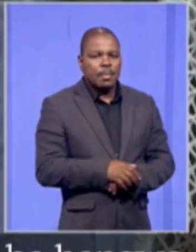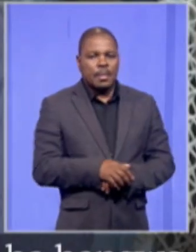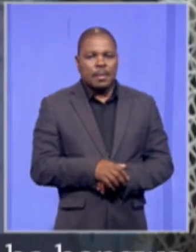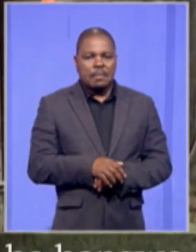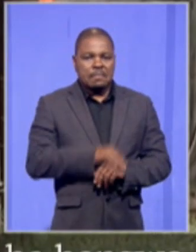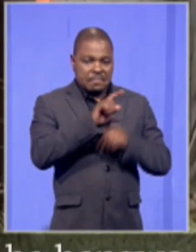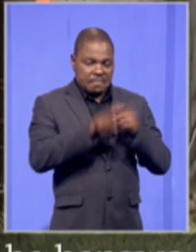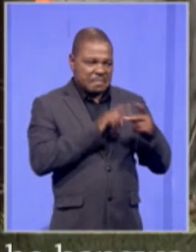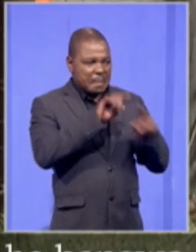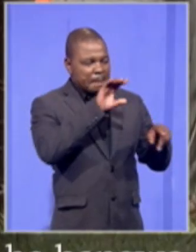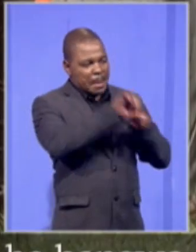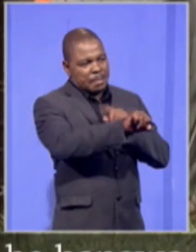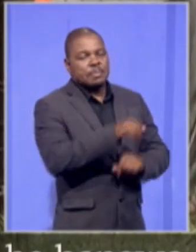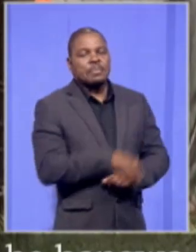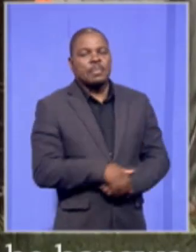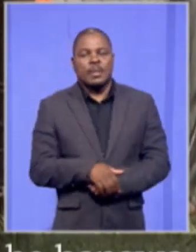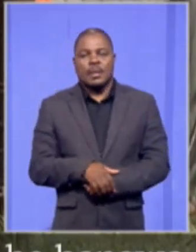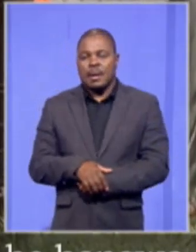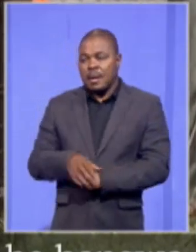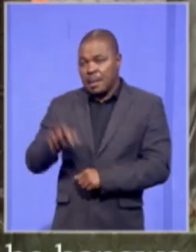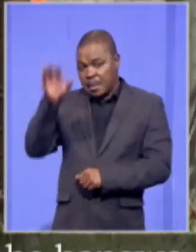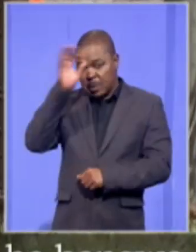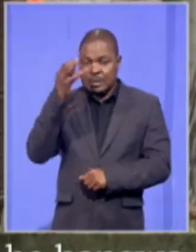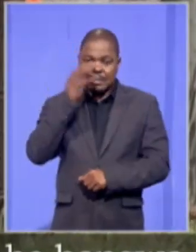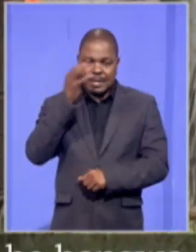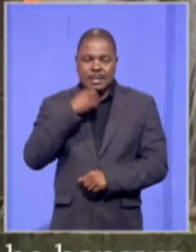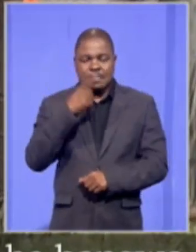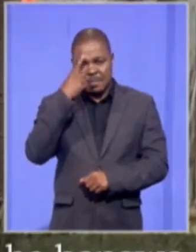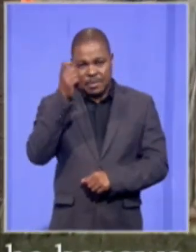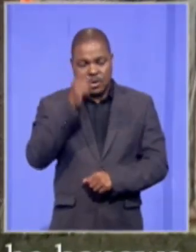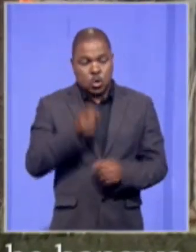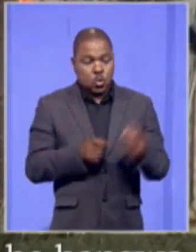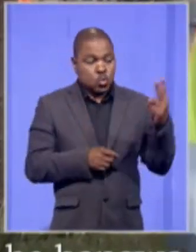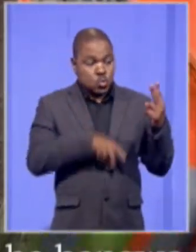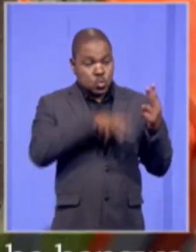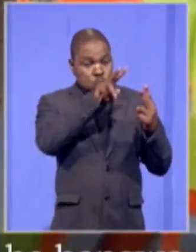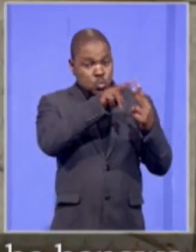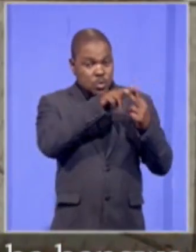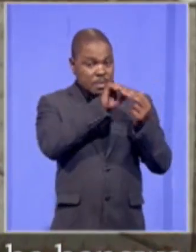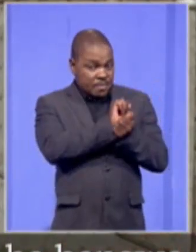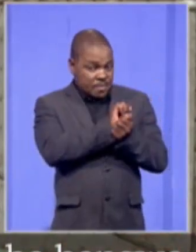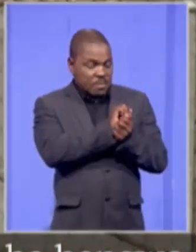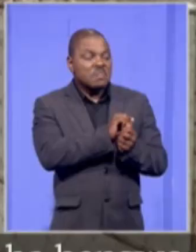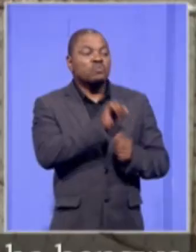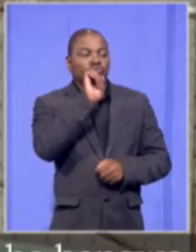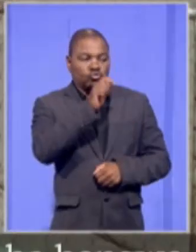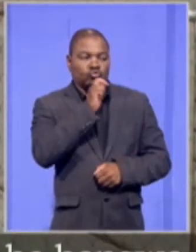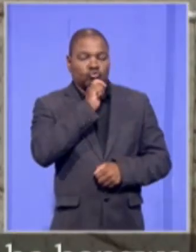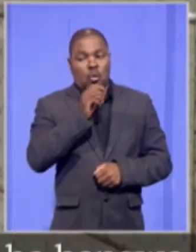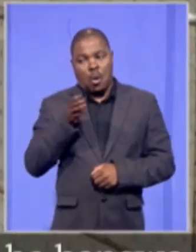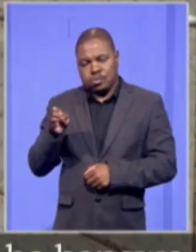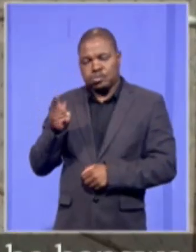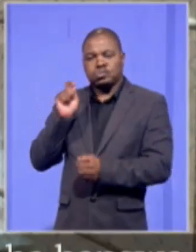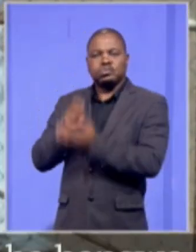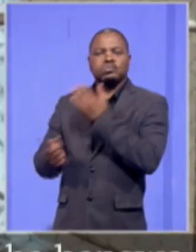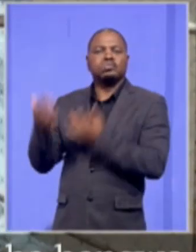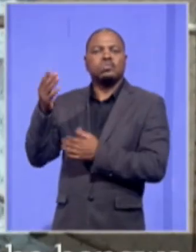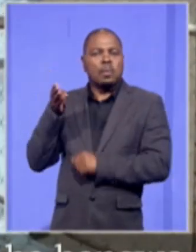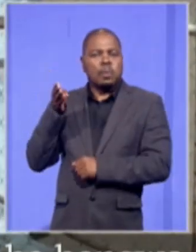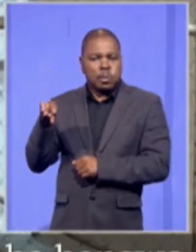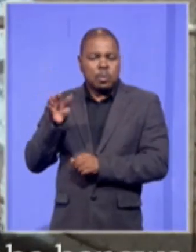unearthed. Mapodisi a re a kgodisegile gore ba tshwarwa ba le babedi ba ntse le seabe mo ditlhaselong tseno mme